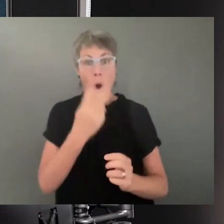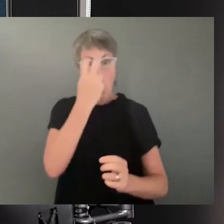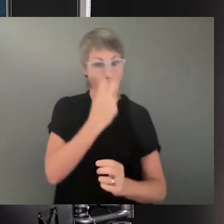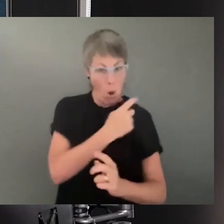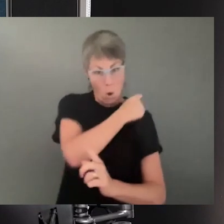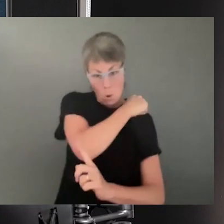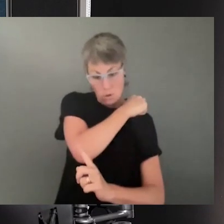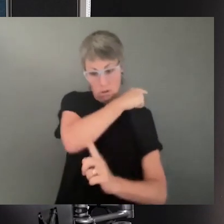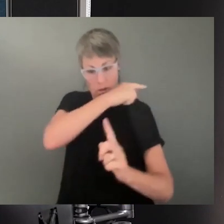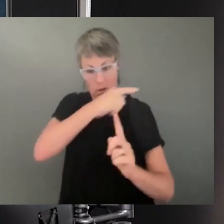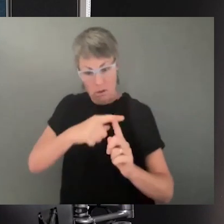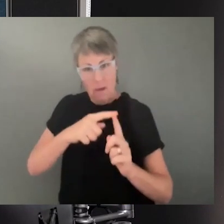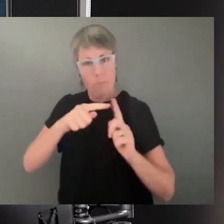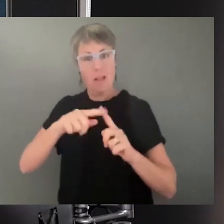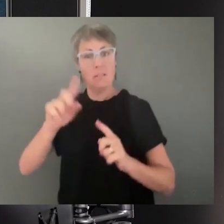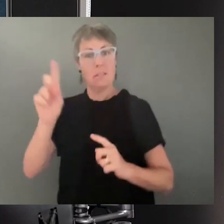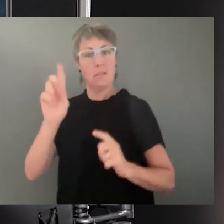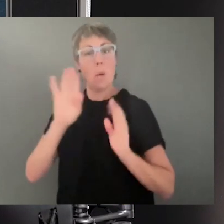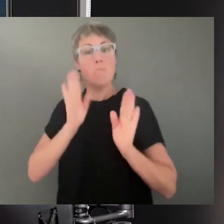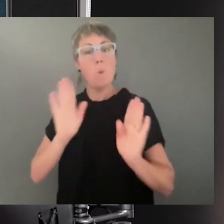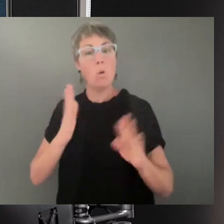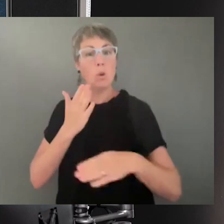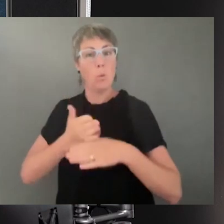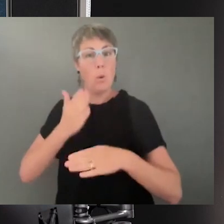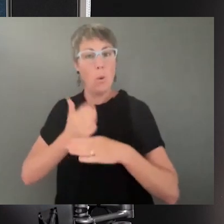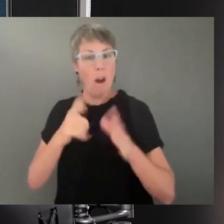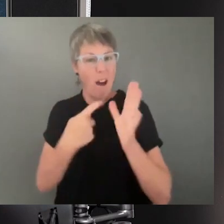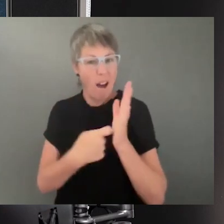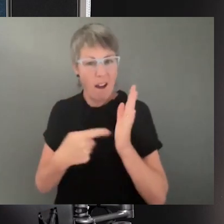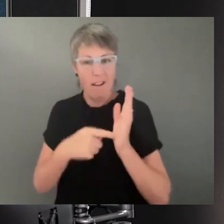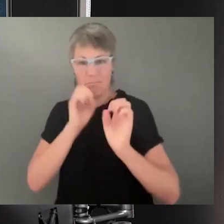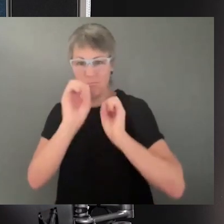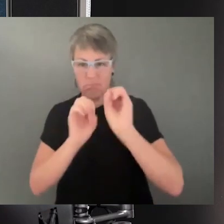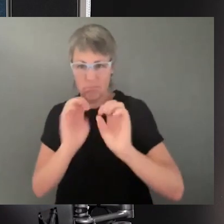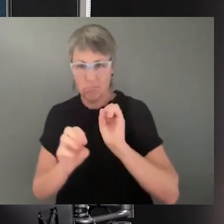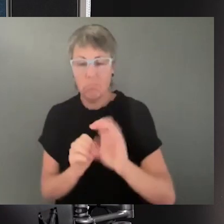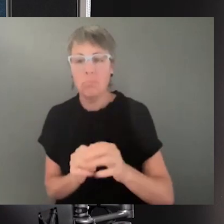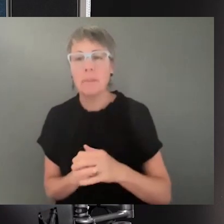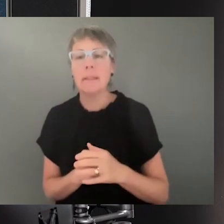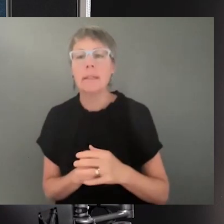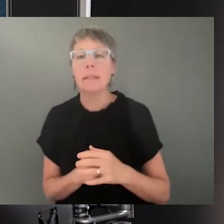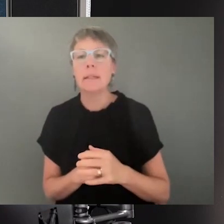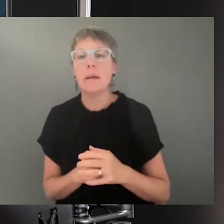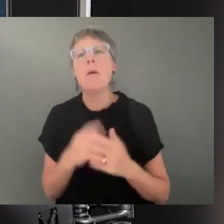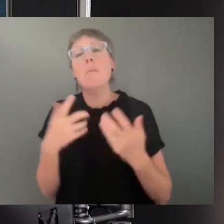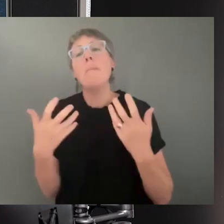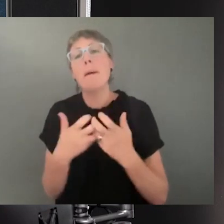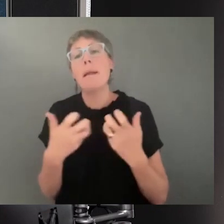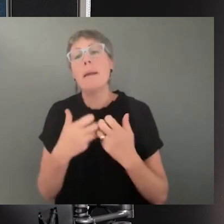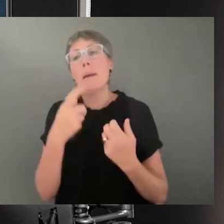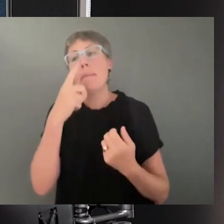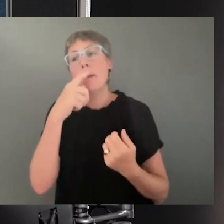the art form that they're aligned with. But a lot of people do very interdisciplinary work and are very keen to connect with each other. We're